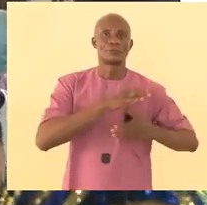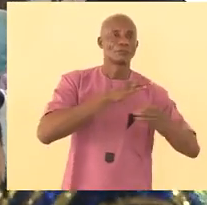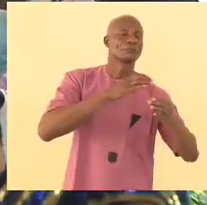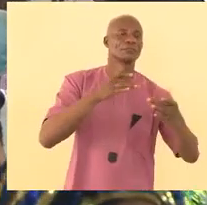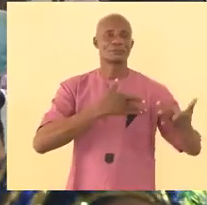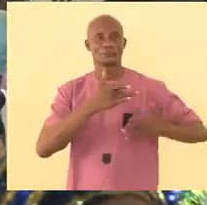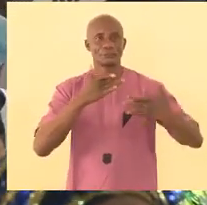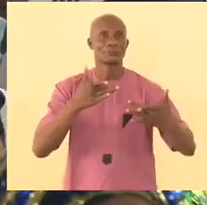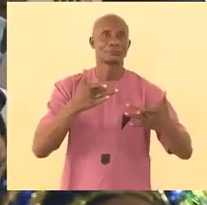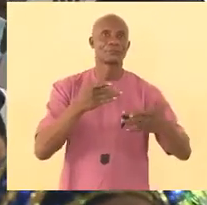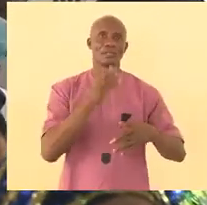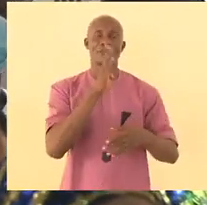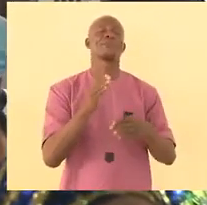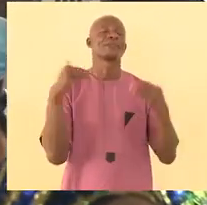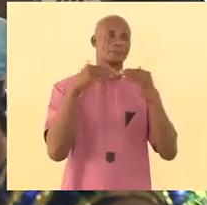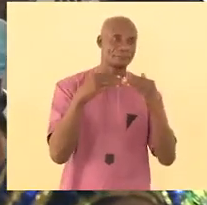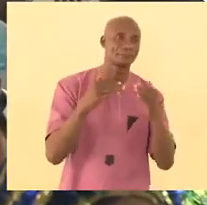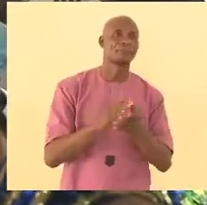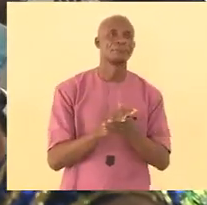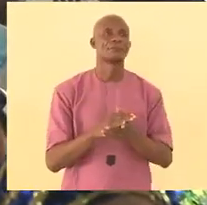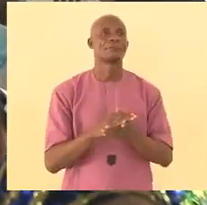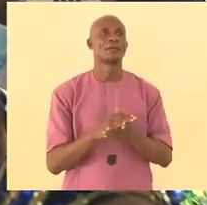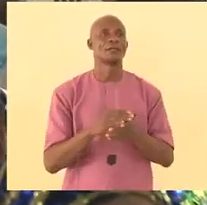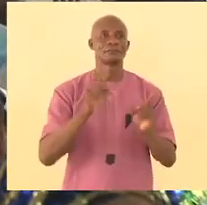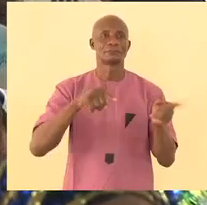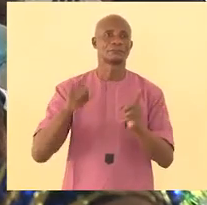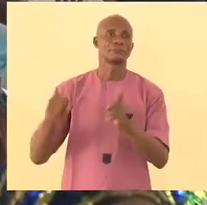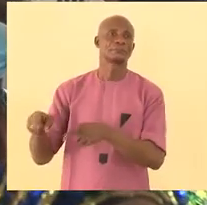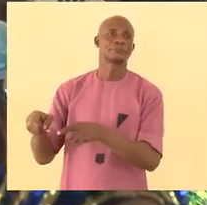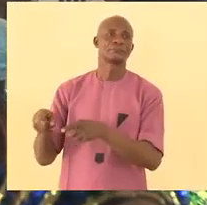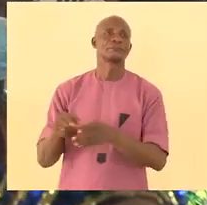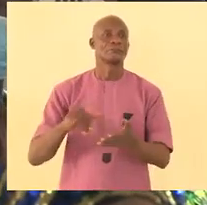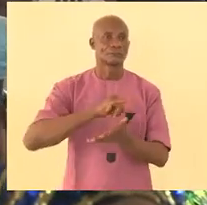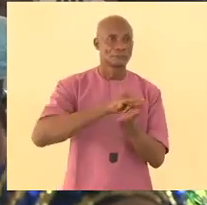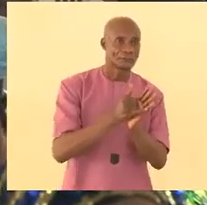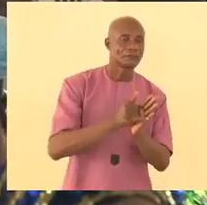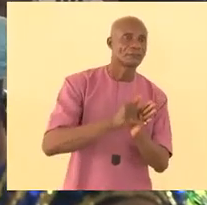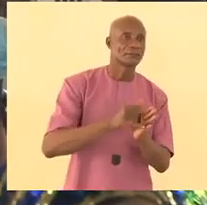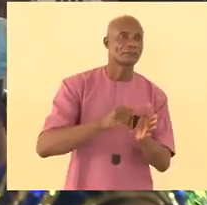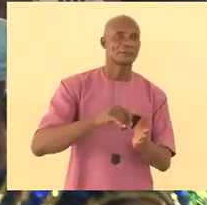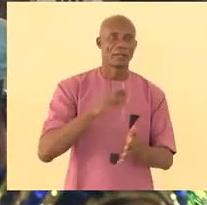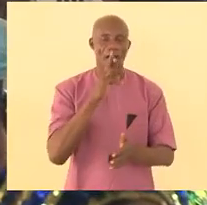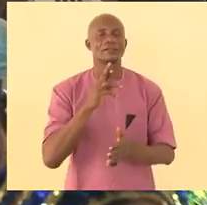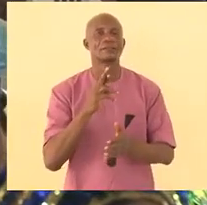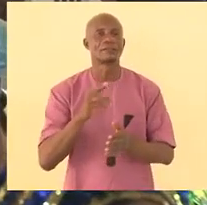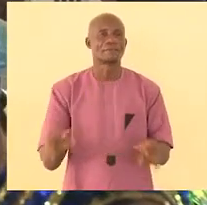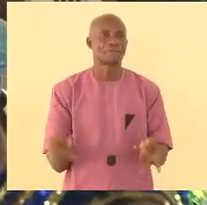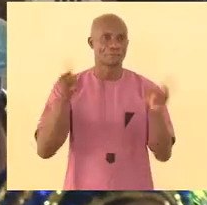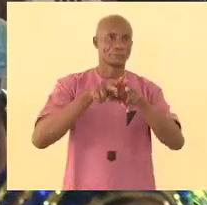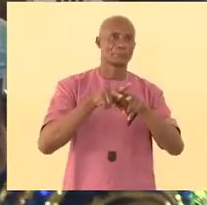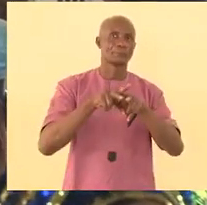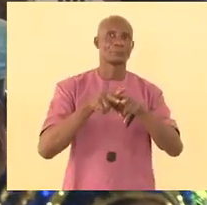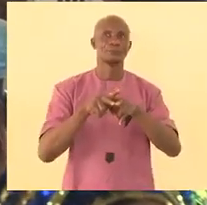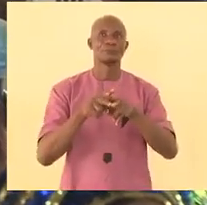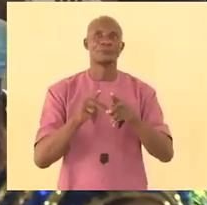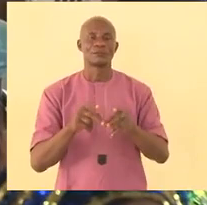compassion, mercy, being just, and so on and so forth. And these are the values of the kingdom. And